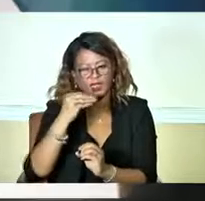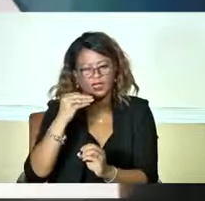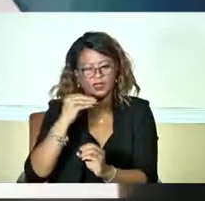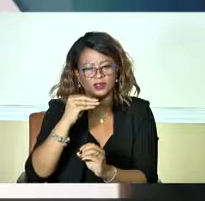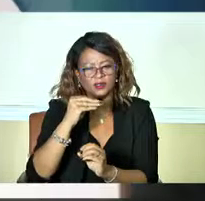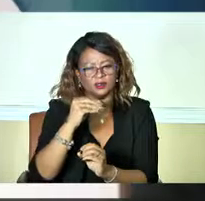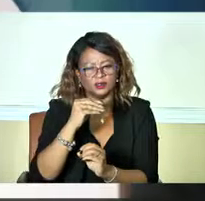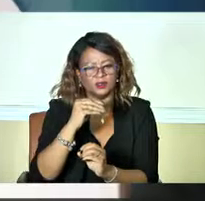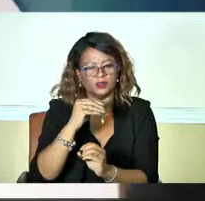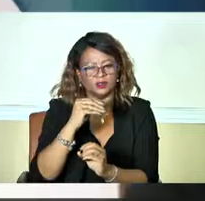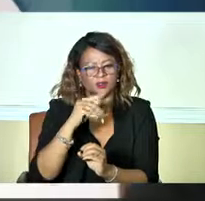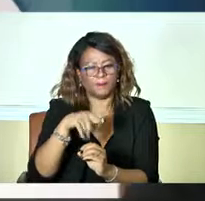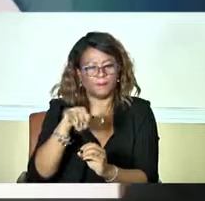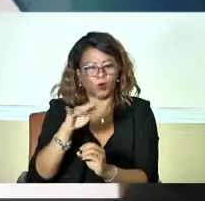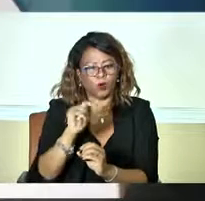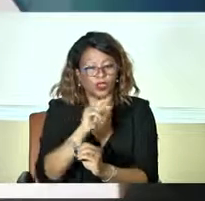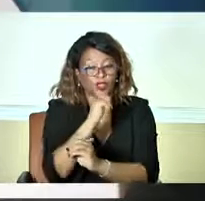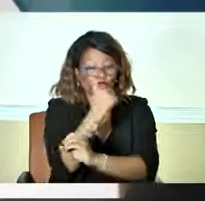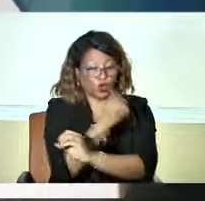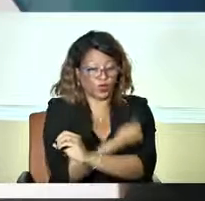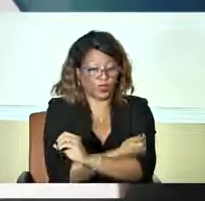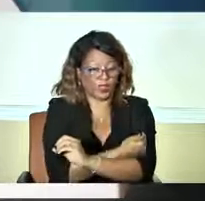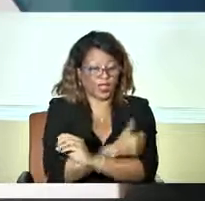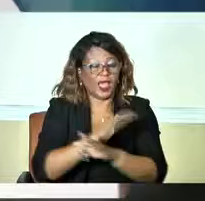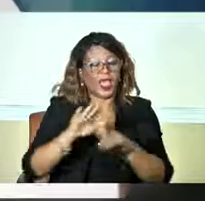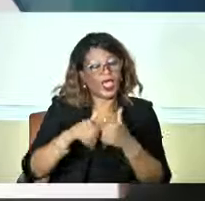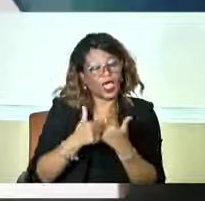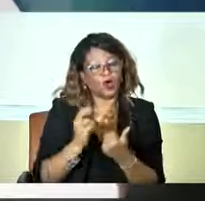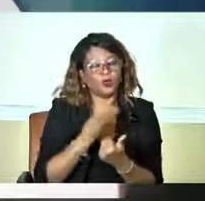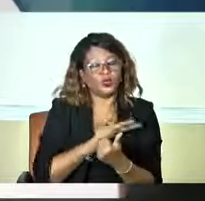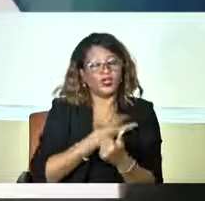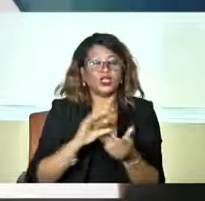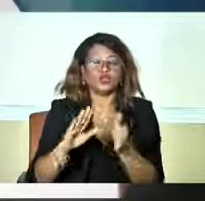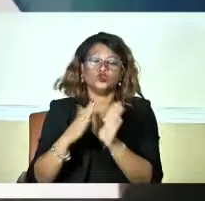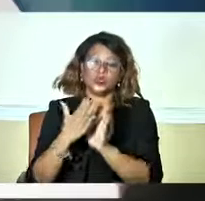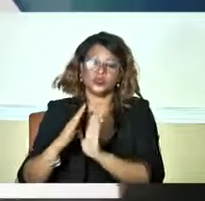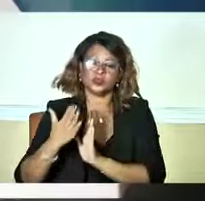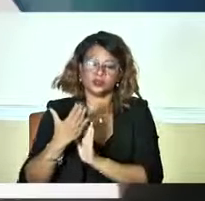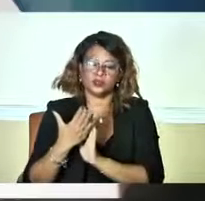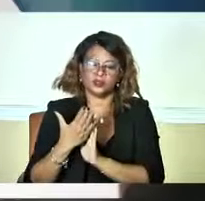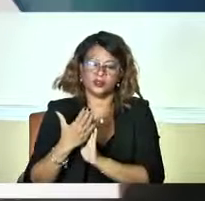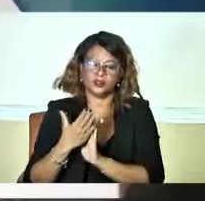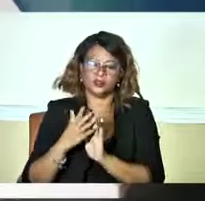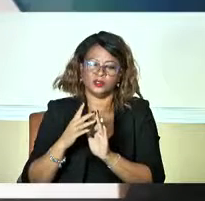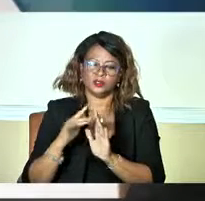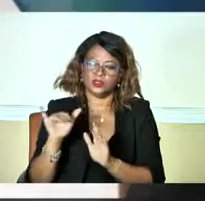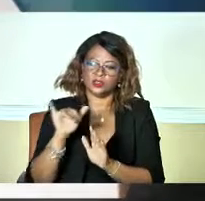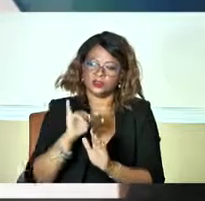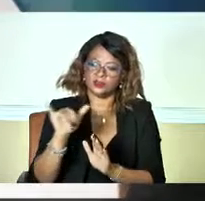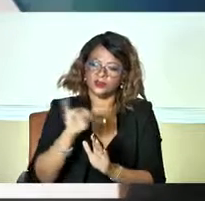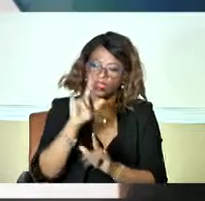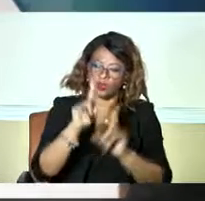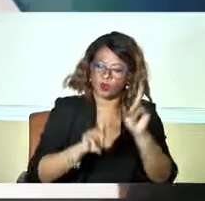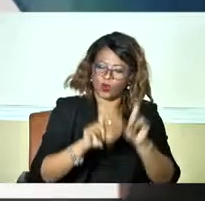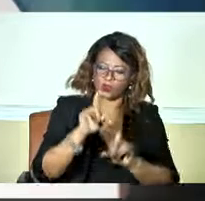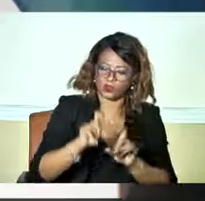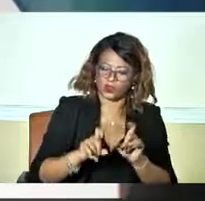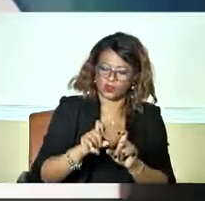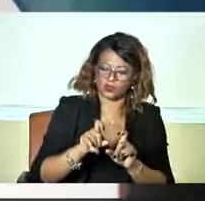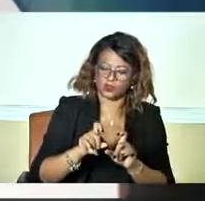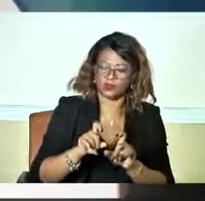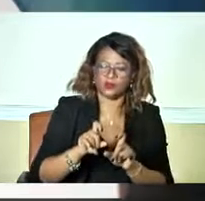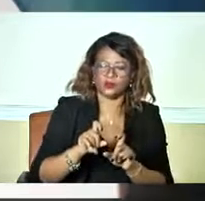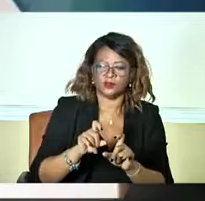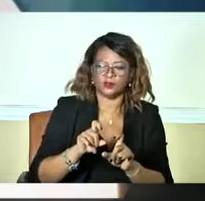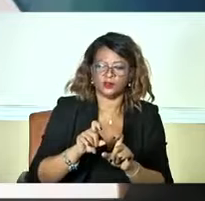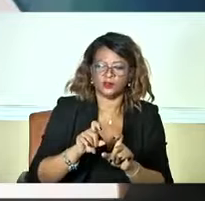Authority and the Reef Committee on how we can address that very same question with respect to